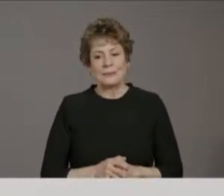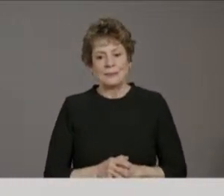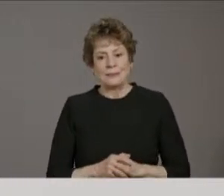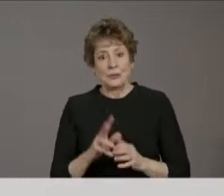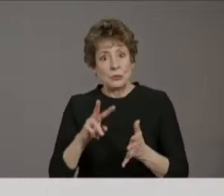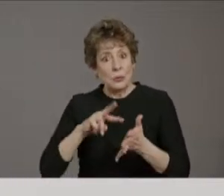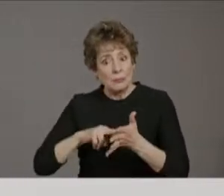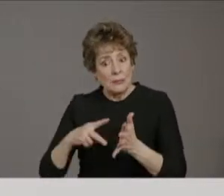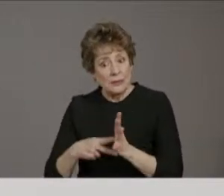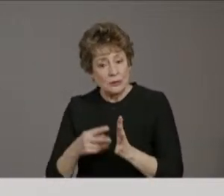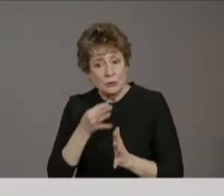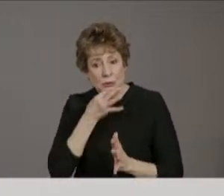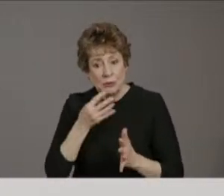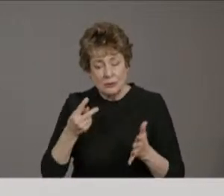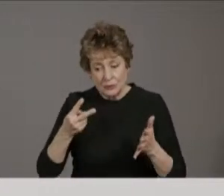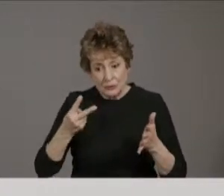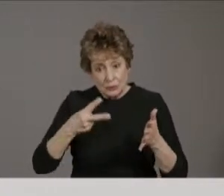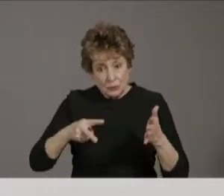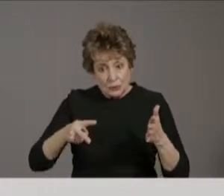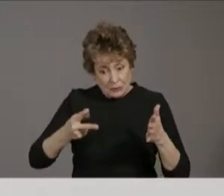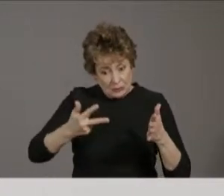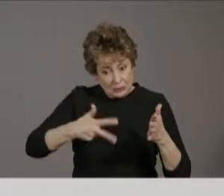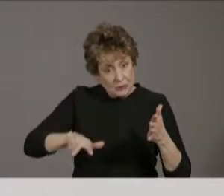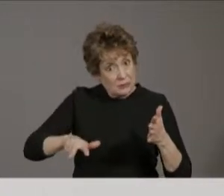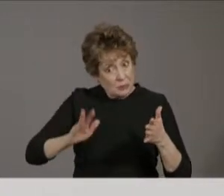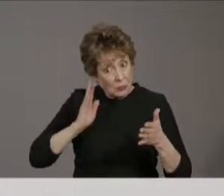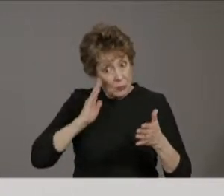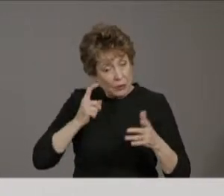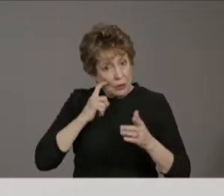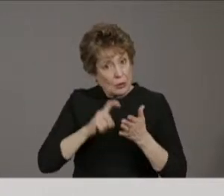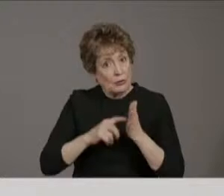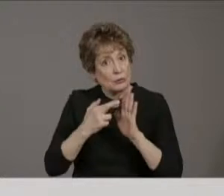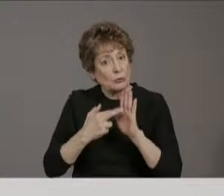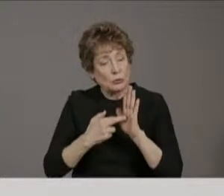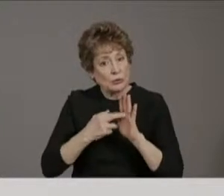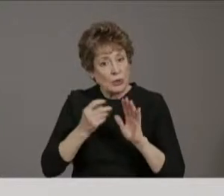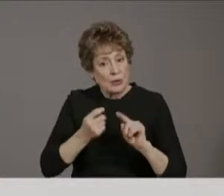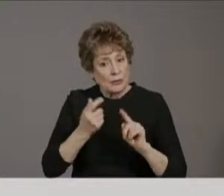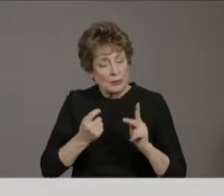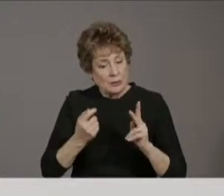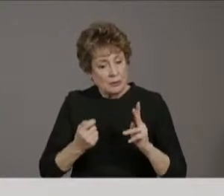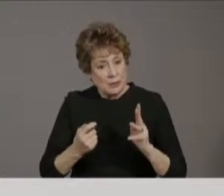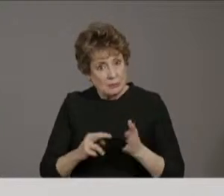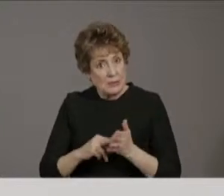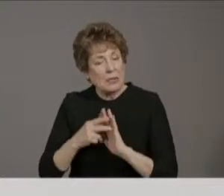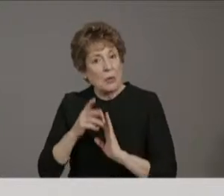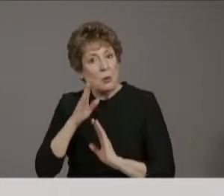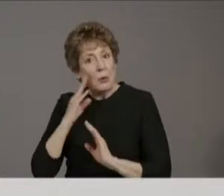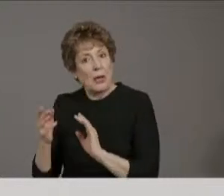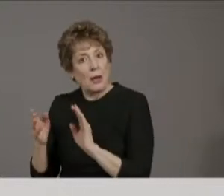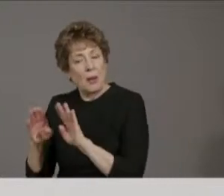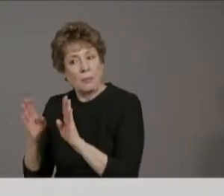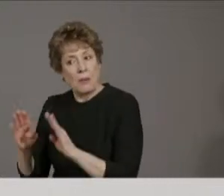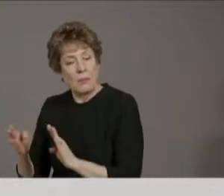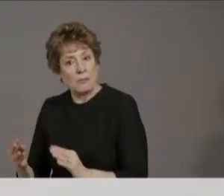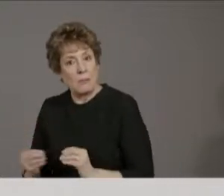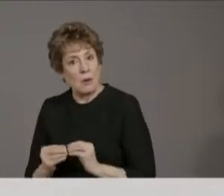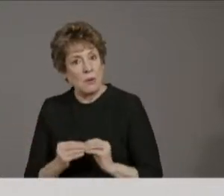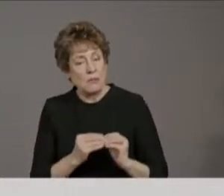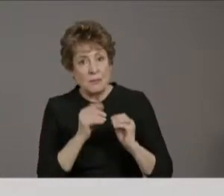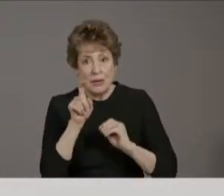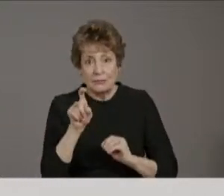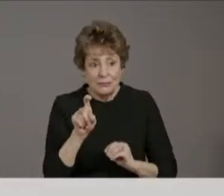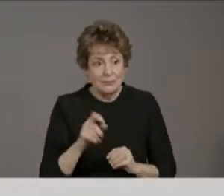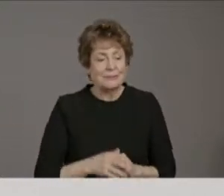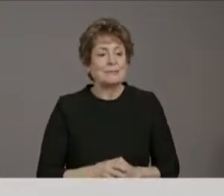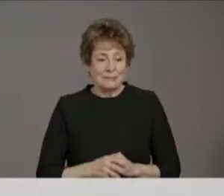see that if the numbers continue to decrease. Yeah, so we do a look ahead in our